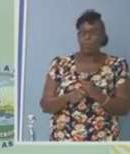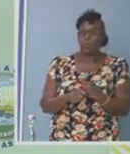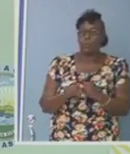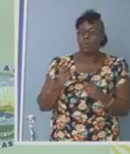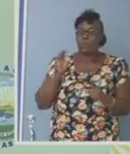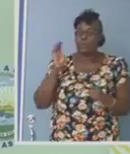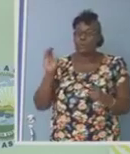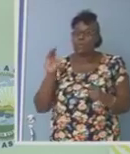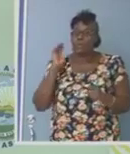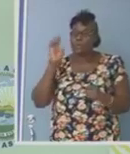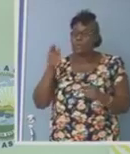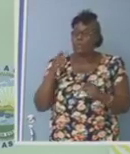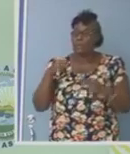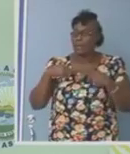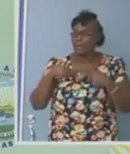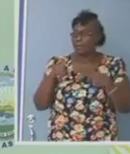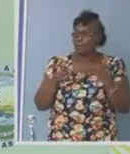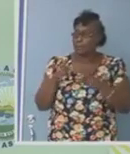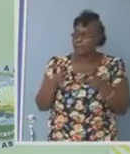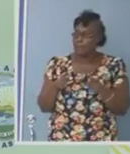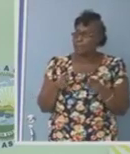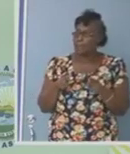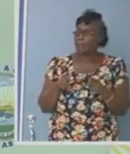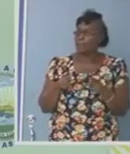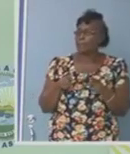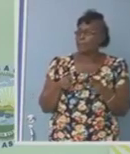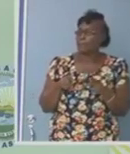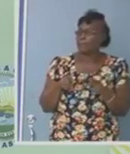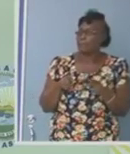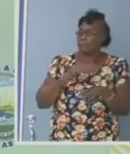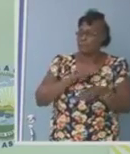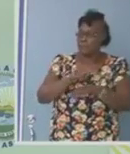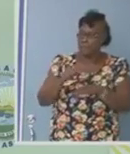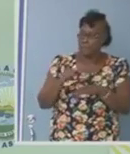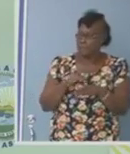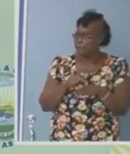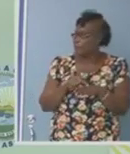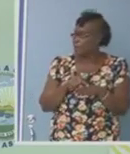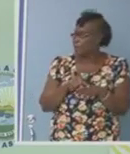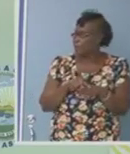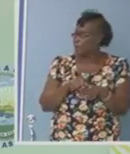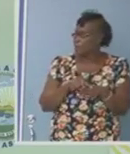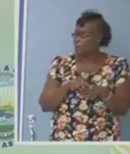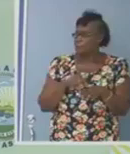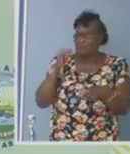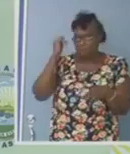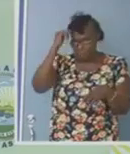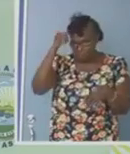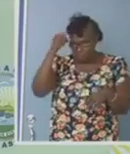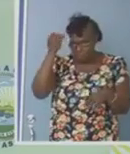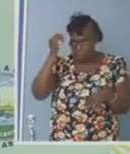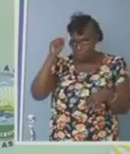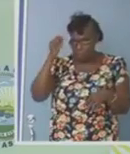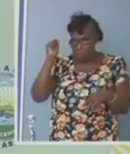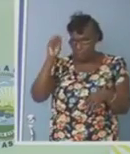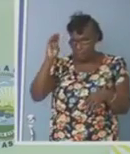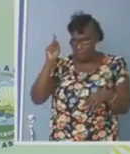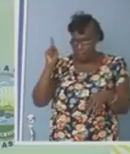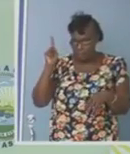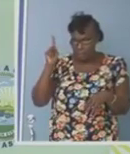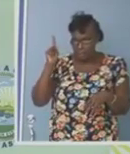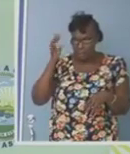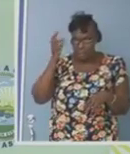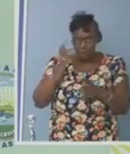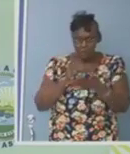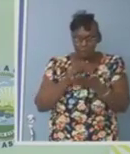comprise representatives or representative on the National Committee, which is Mr. Joel Jack, Finance and